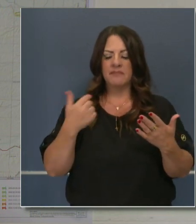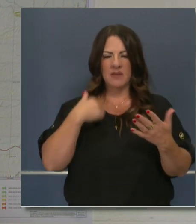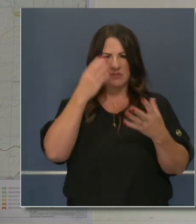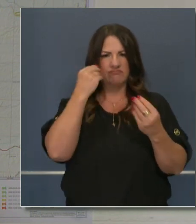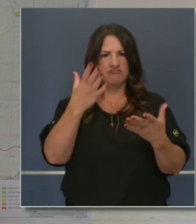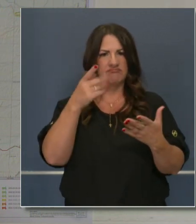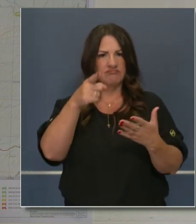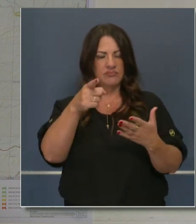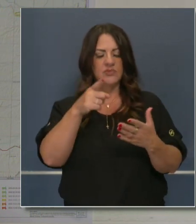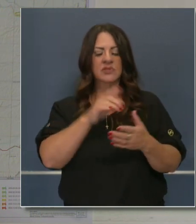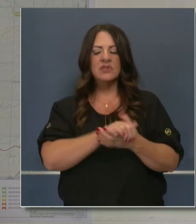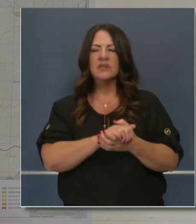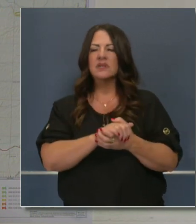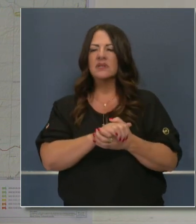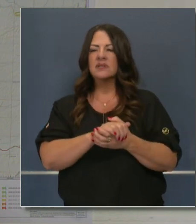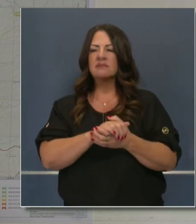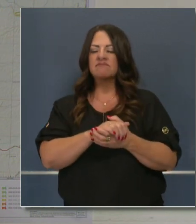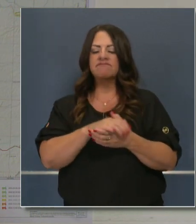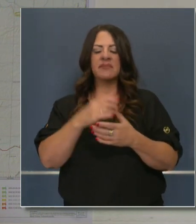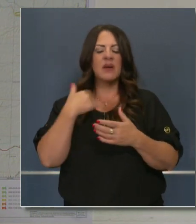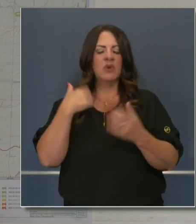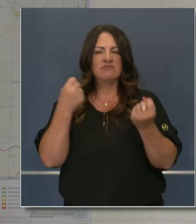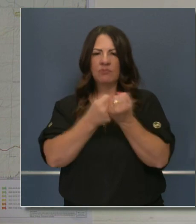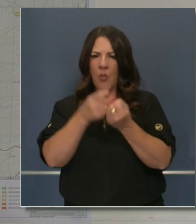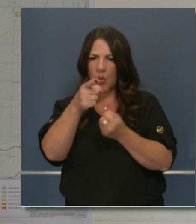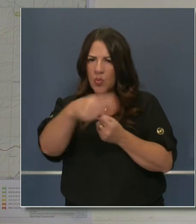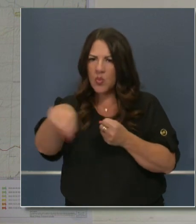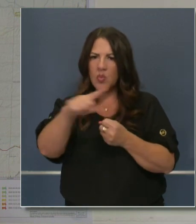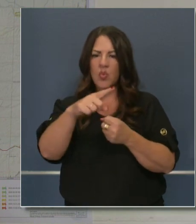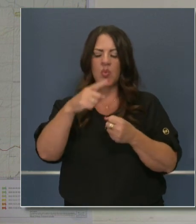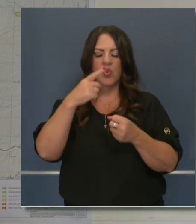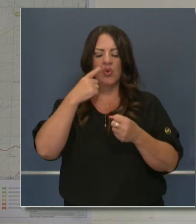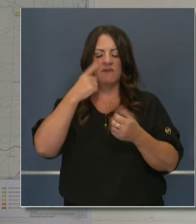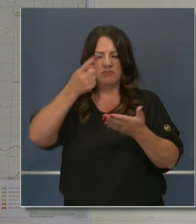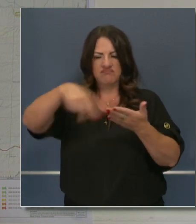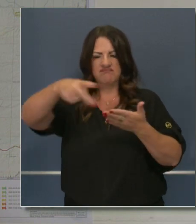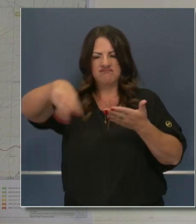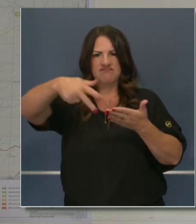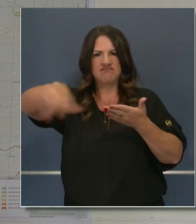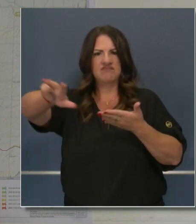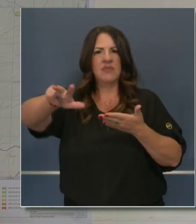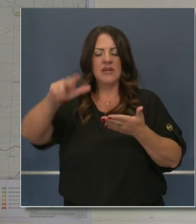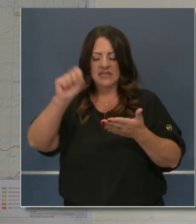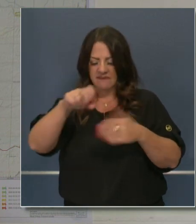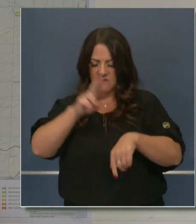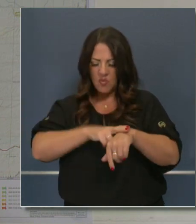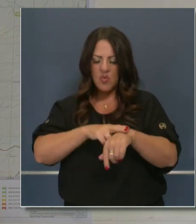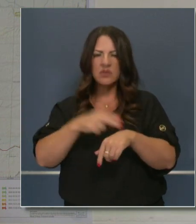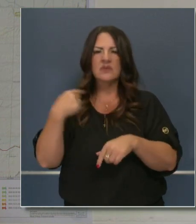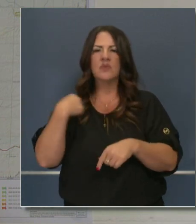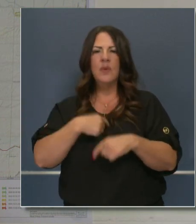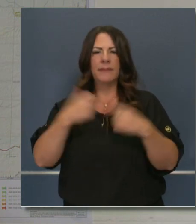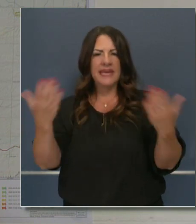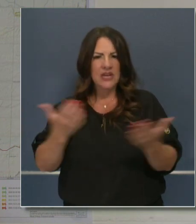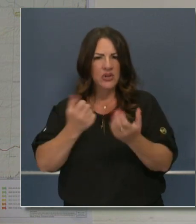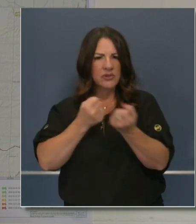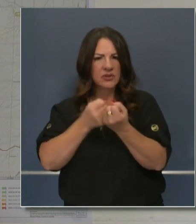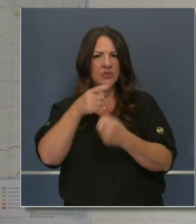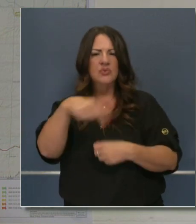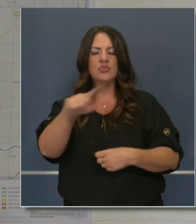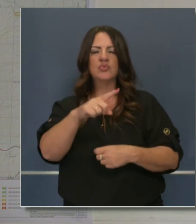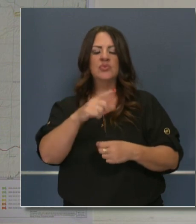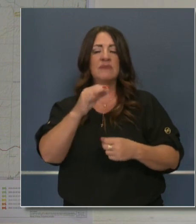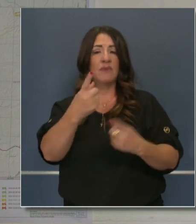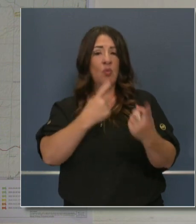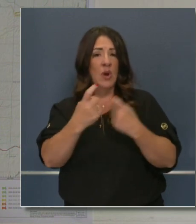we are going to be here with you all for the coming weeks, and we'll be able to answer many more questions that